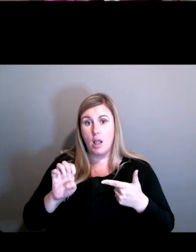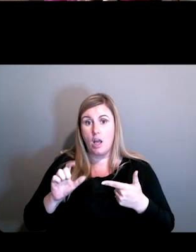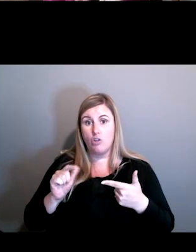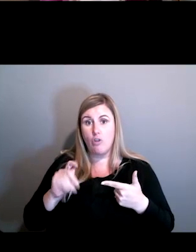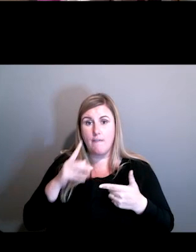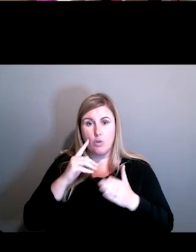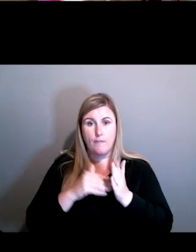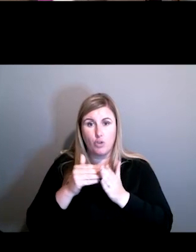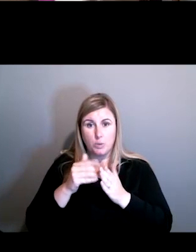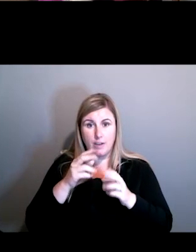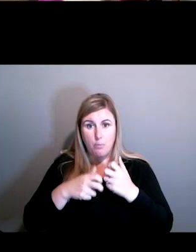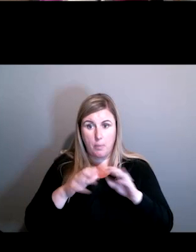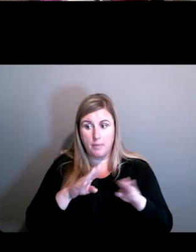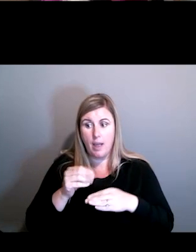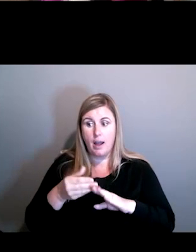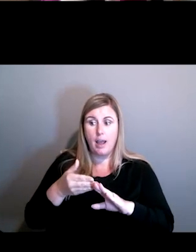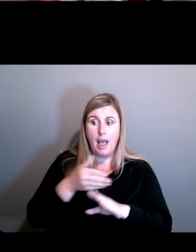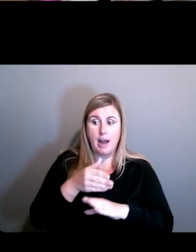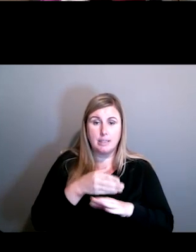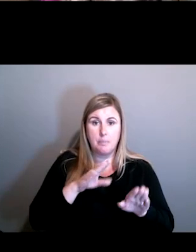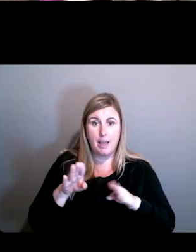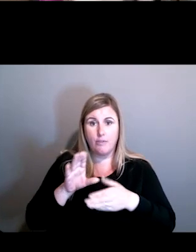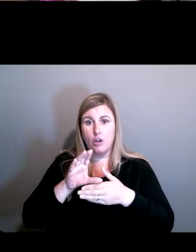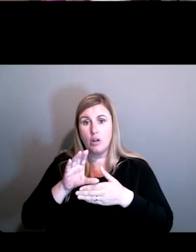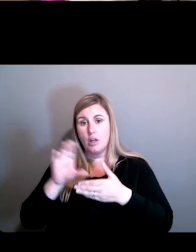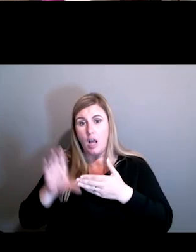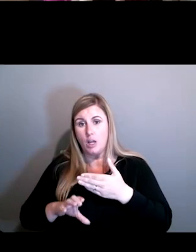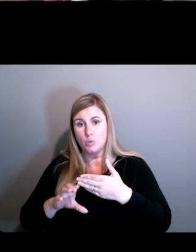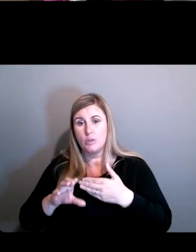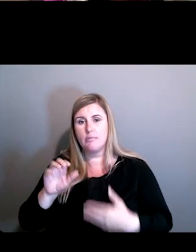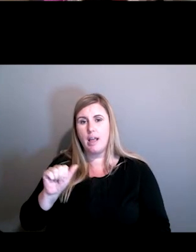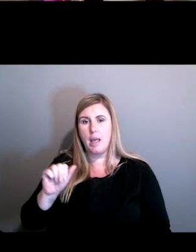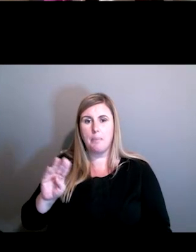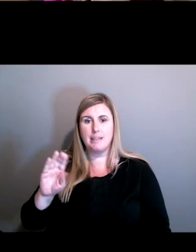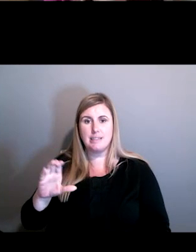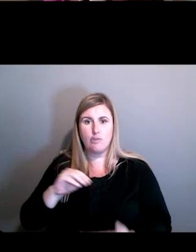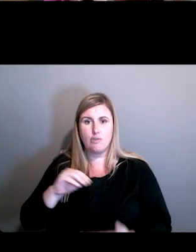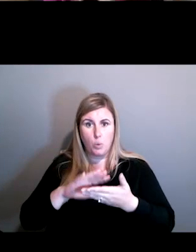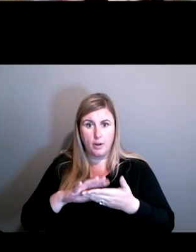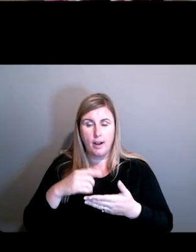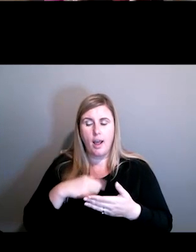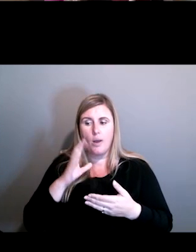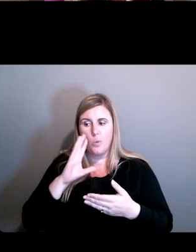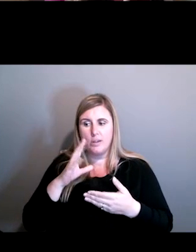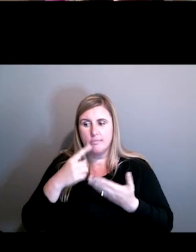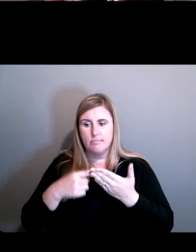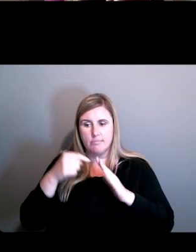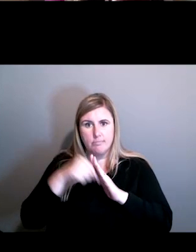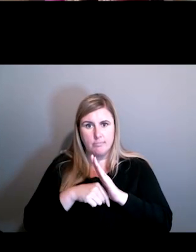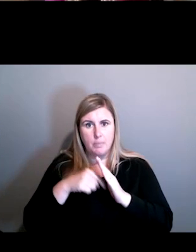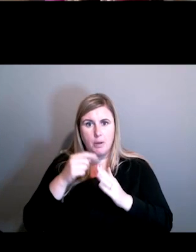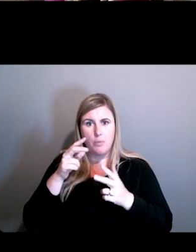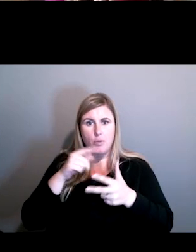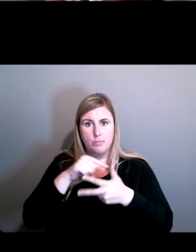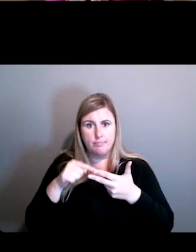problem behavior, and you have antecedent behavior consequence data sheet, ABC recording. I'm going to go into more detail about those